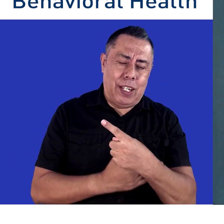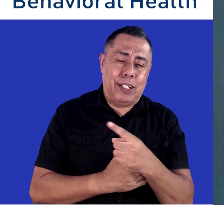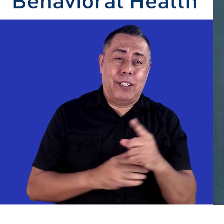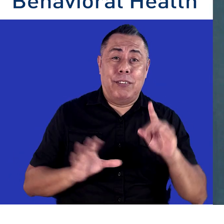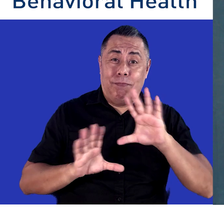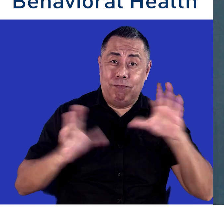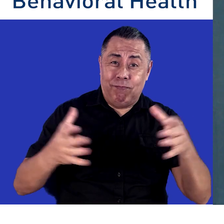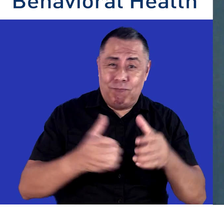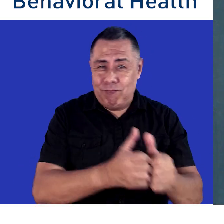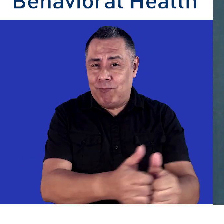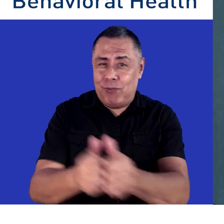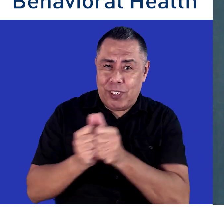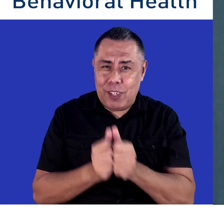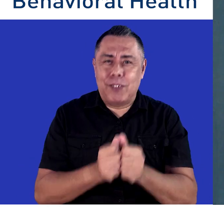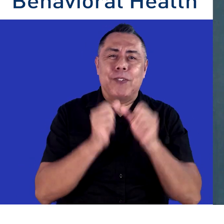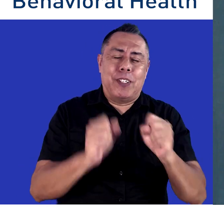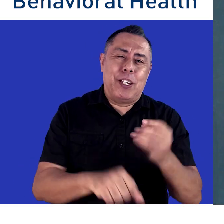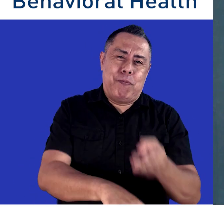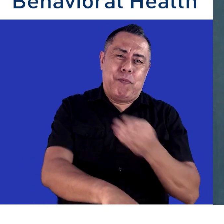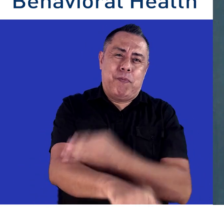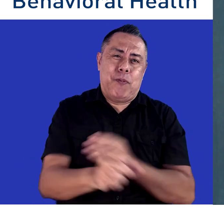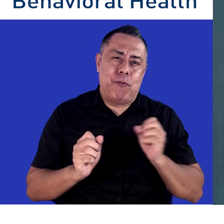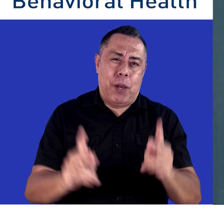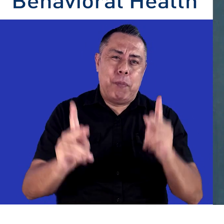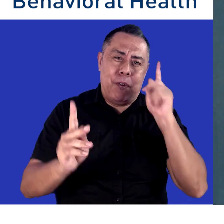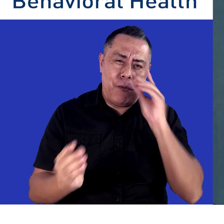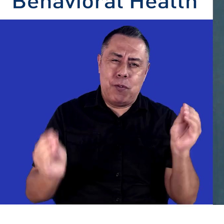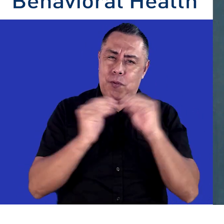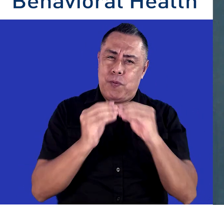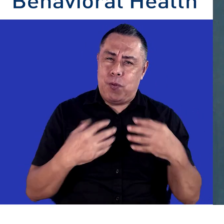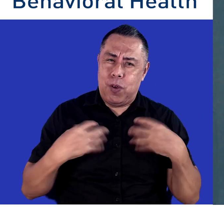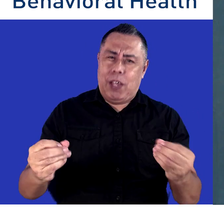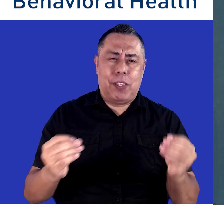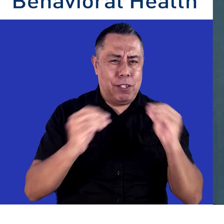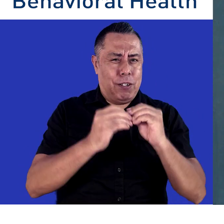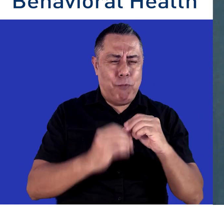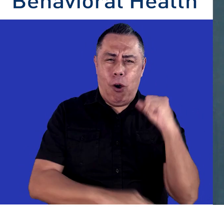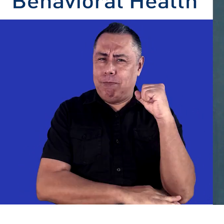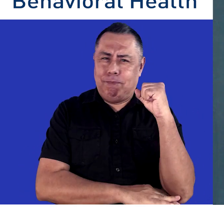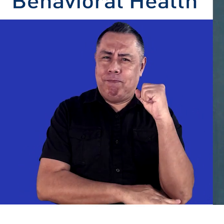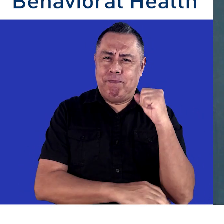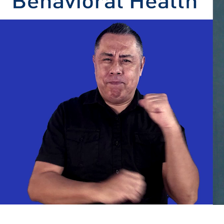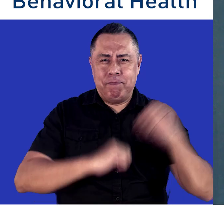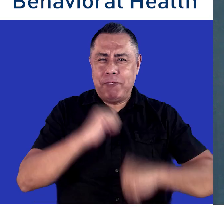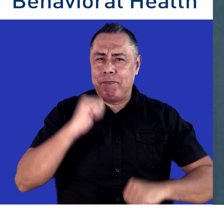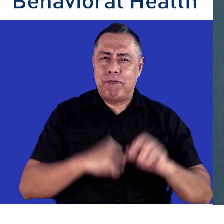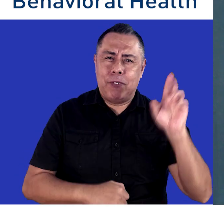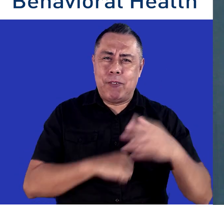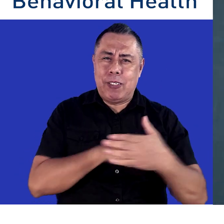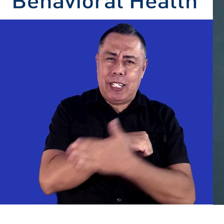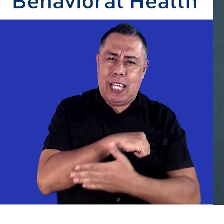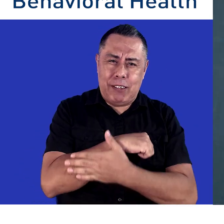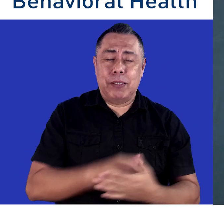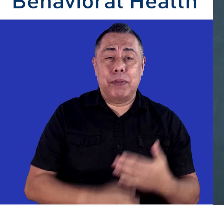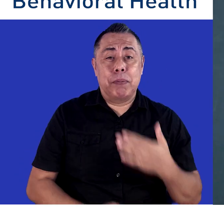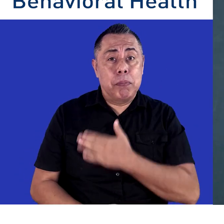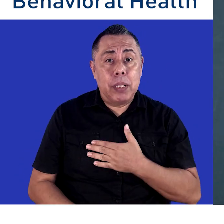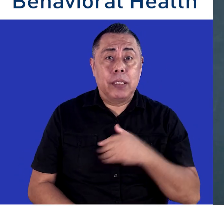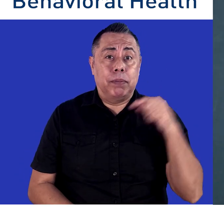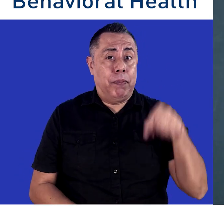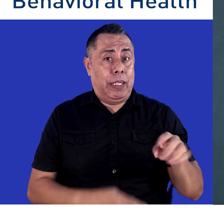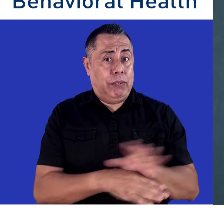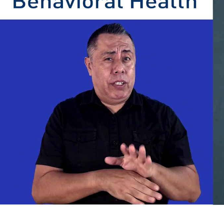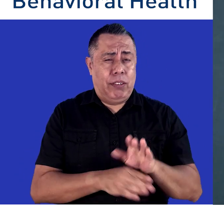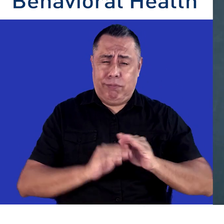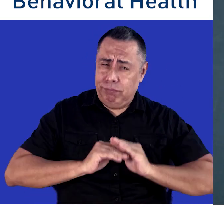today. Together, we can improve opportunities for a healthier, more resilient Riverside County. Please share